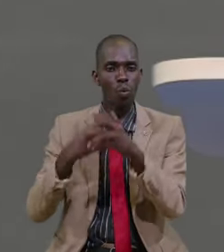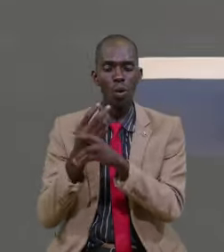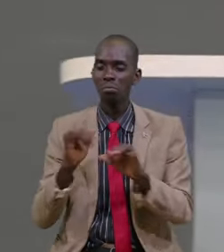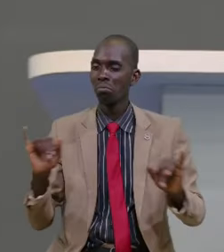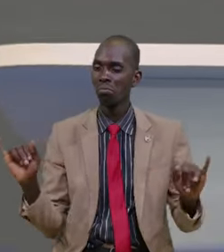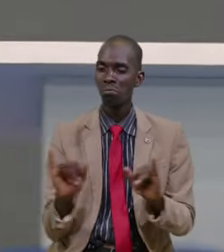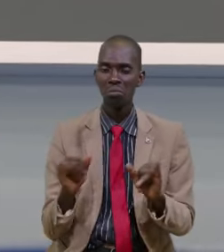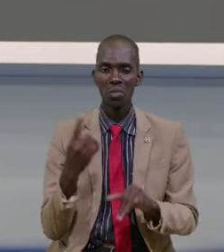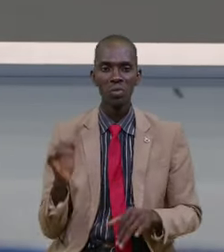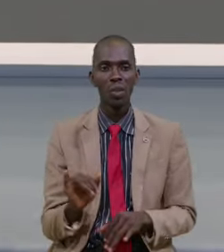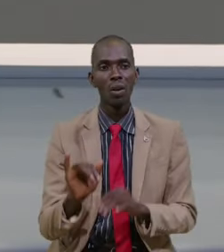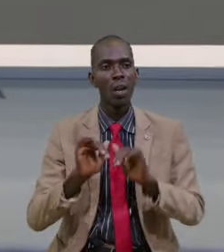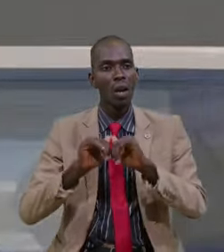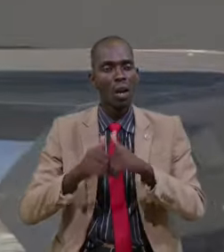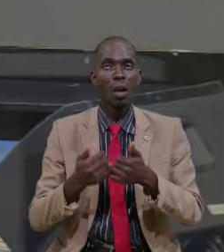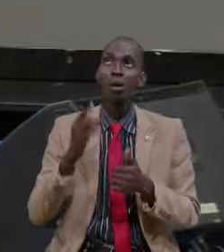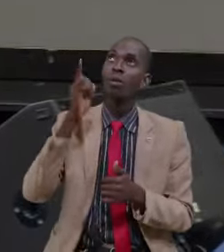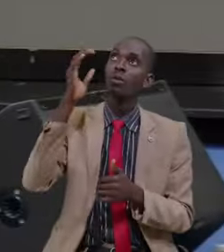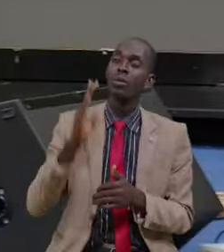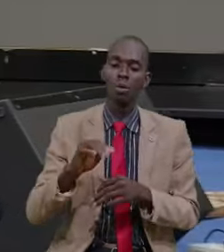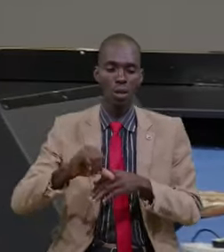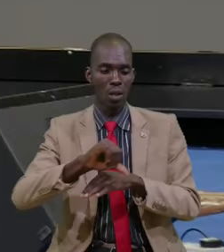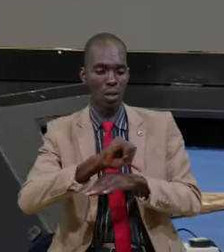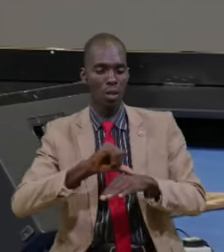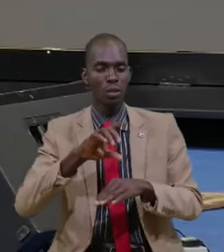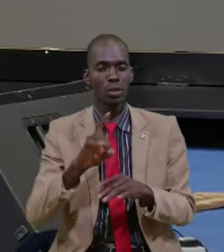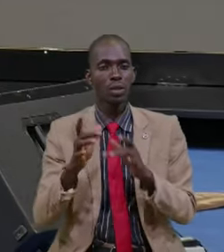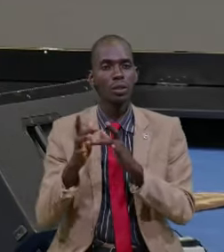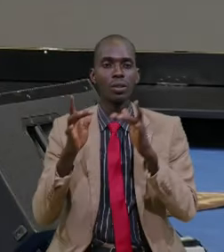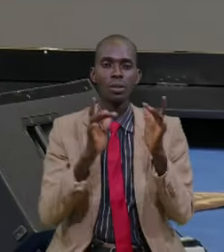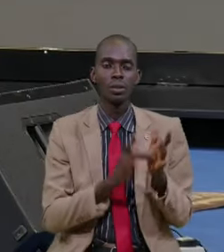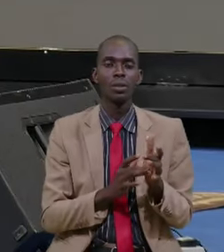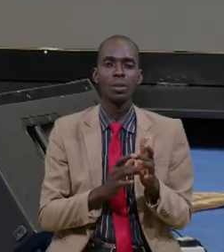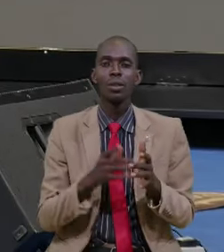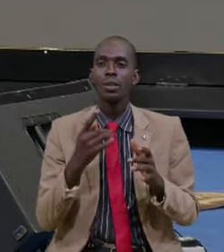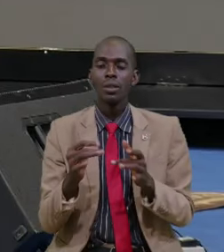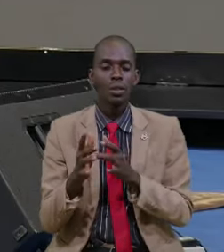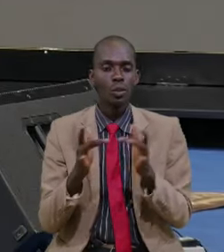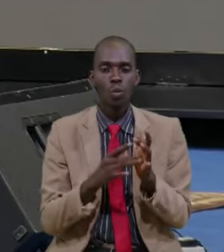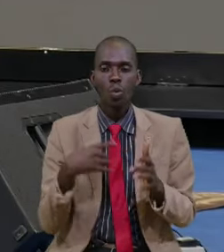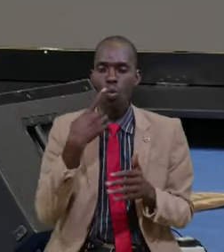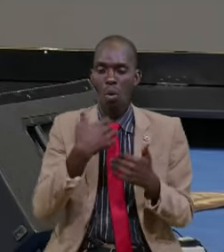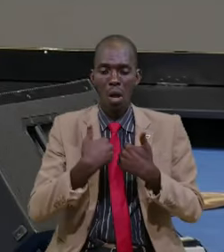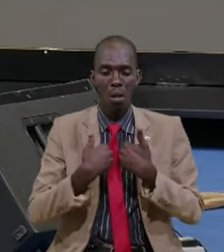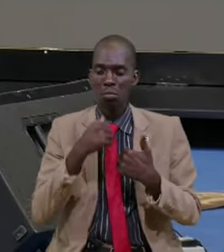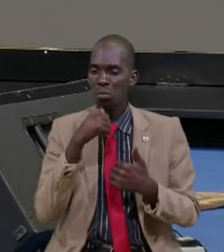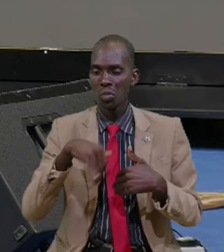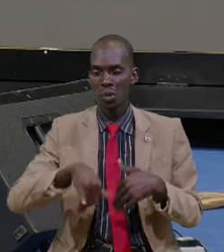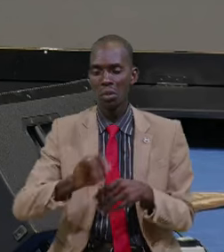how God anointed Jesus, the Jesus who has not changed, the